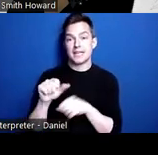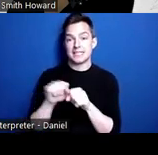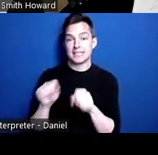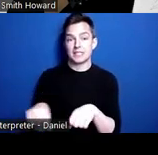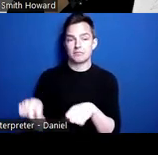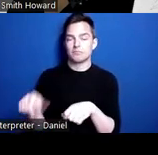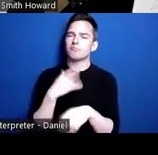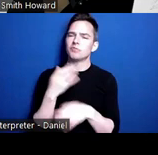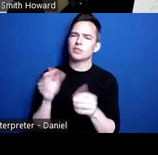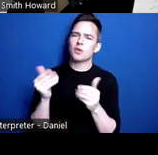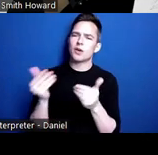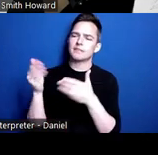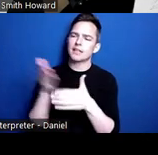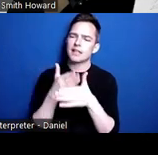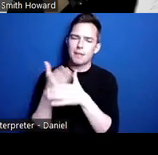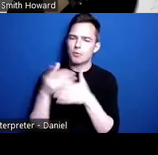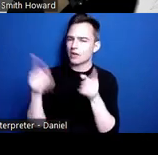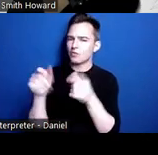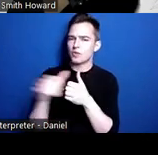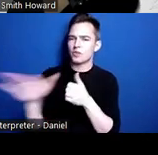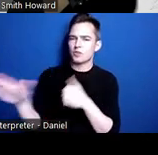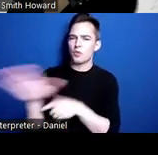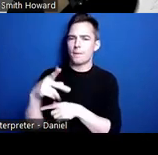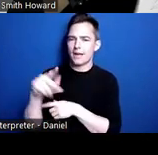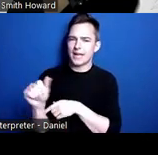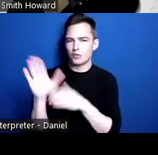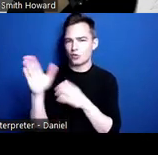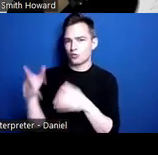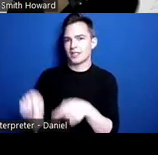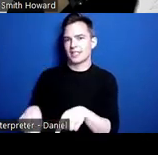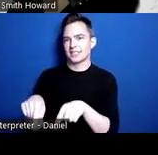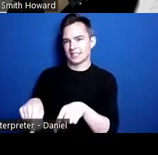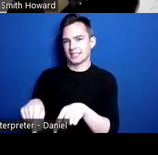free to collaborate with your PNAs to try to help address this. Because